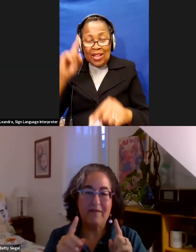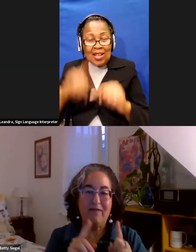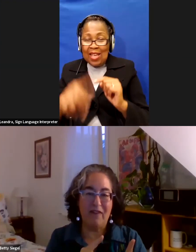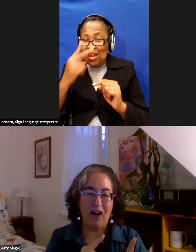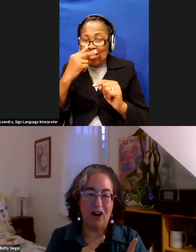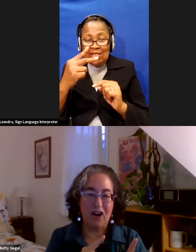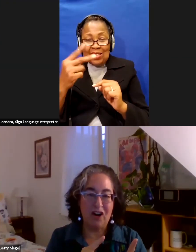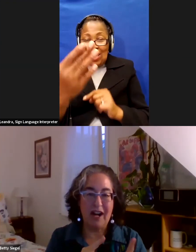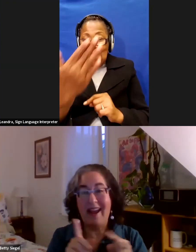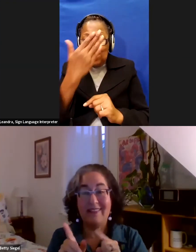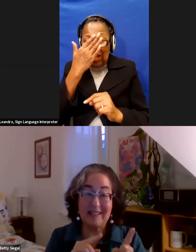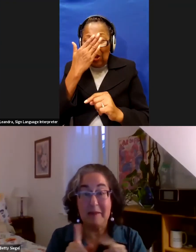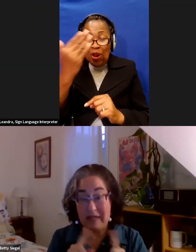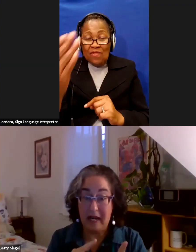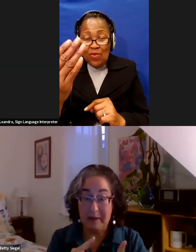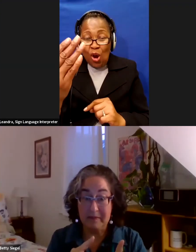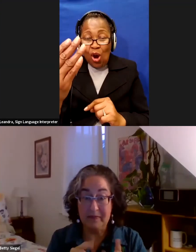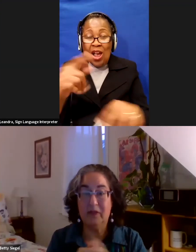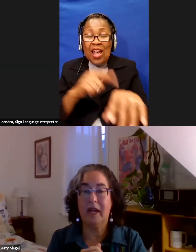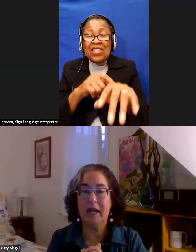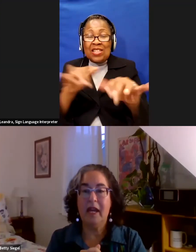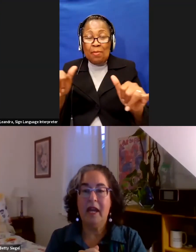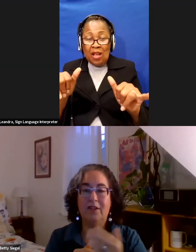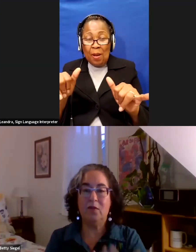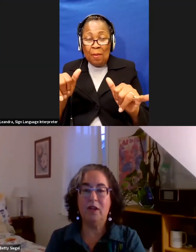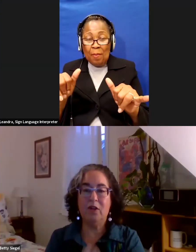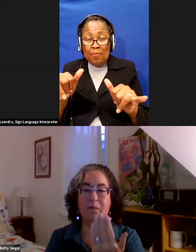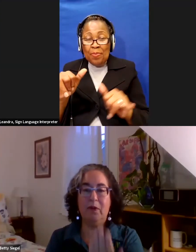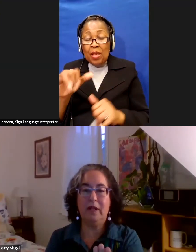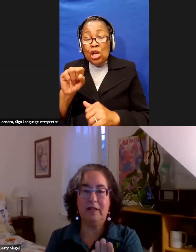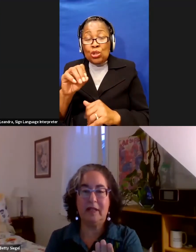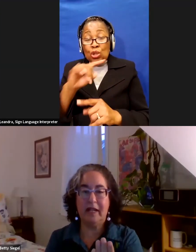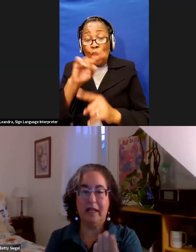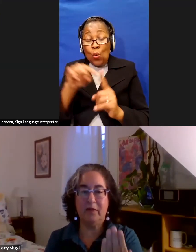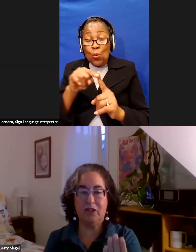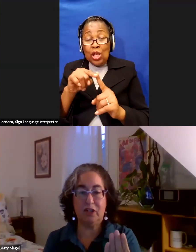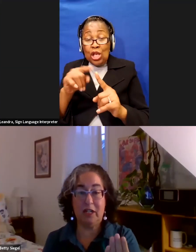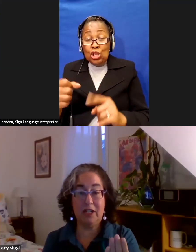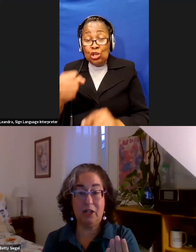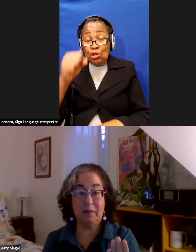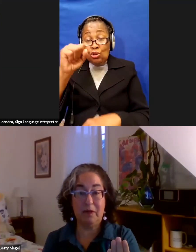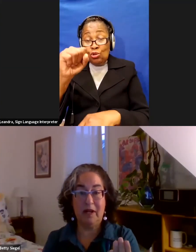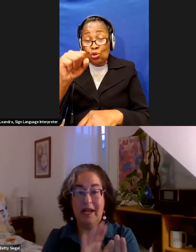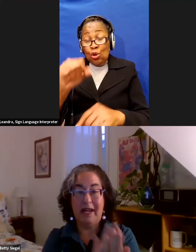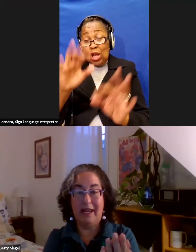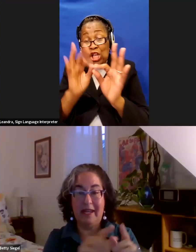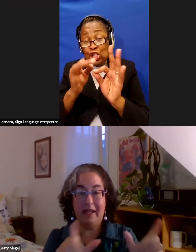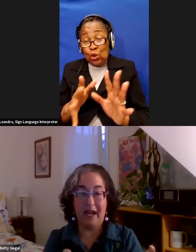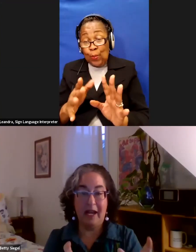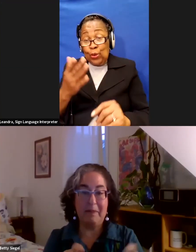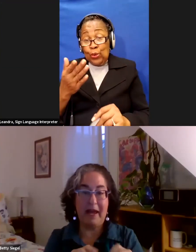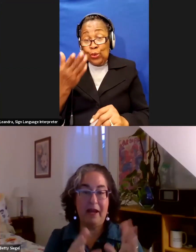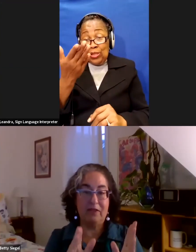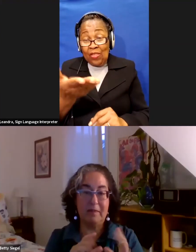near and far at the same time, okay? And so when you put a sign language interpreter in